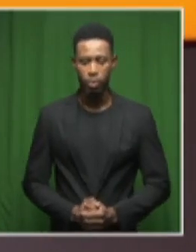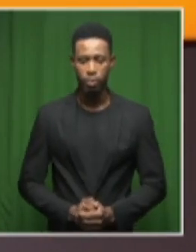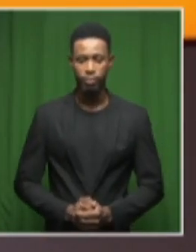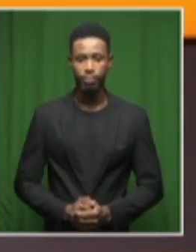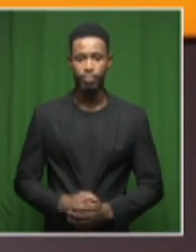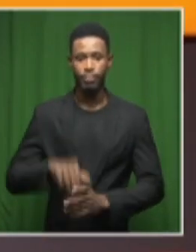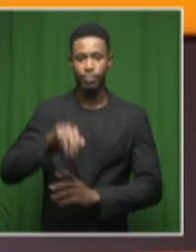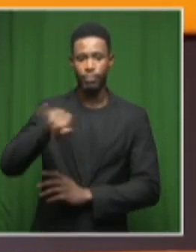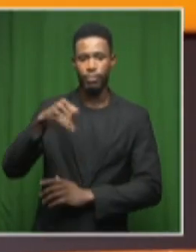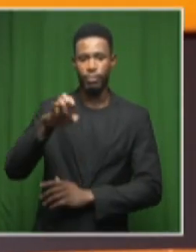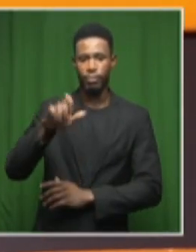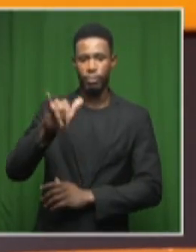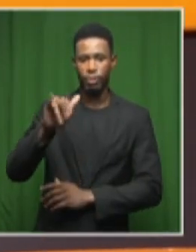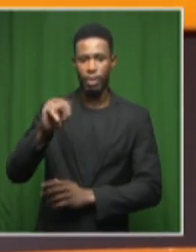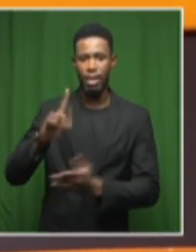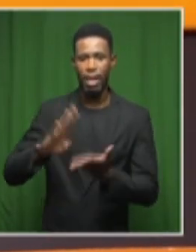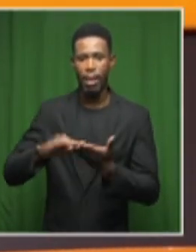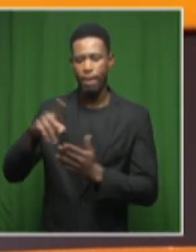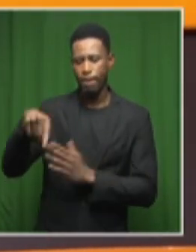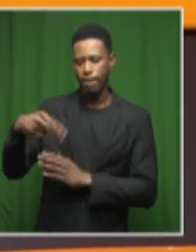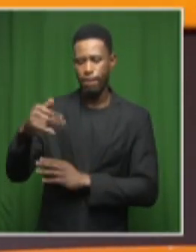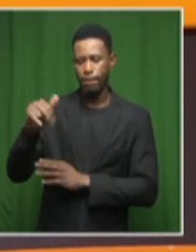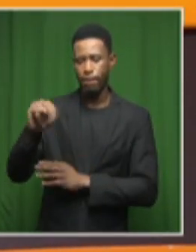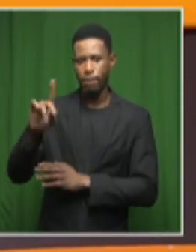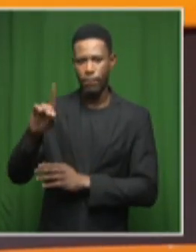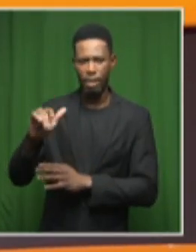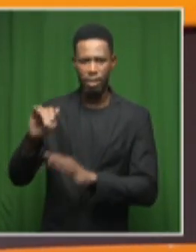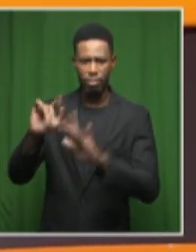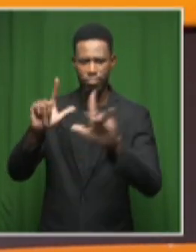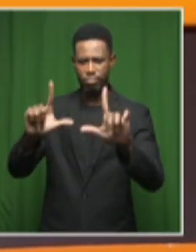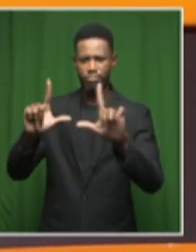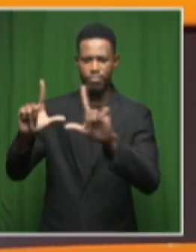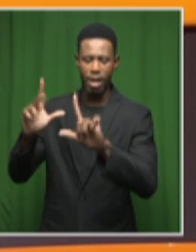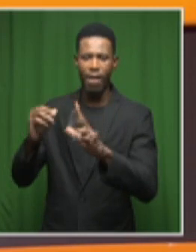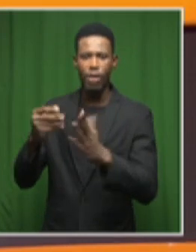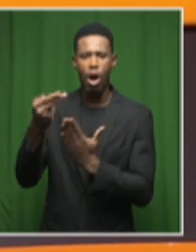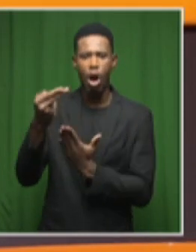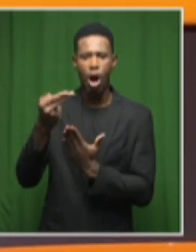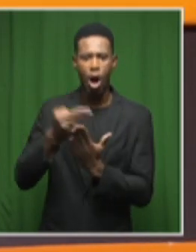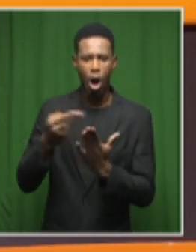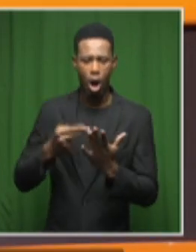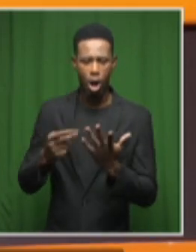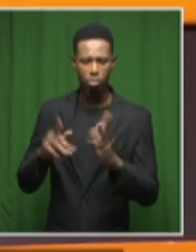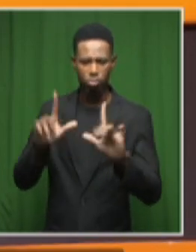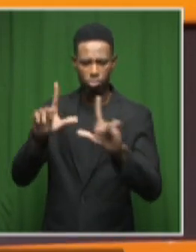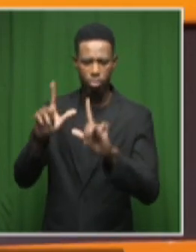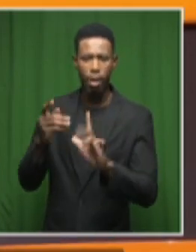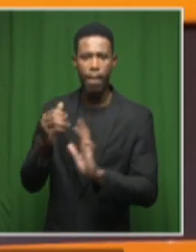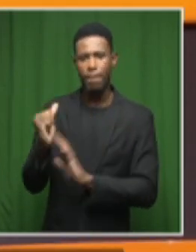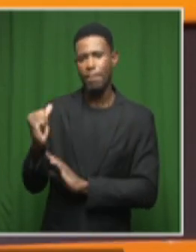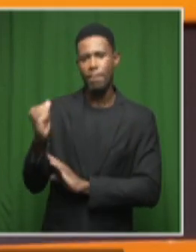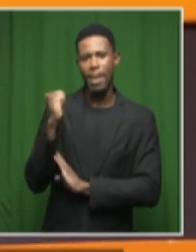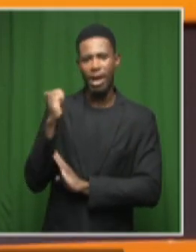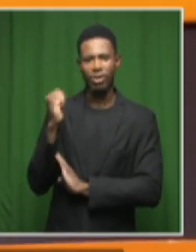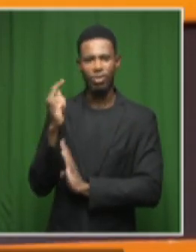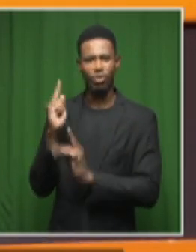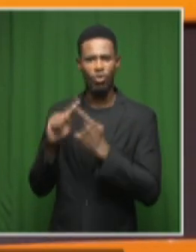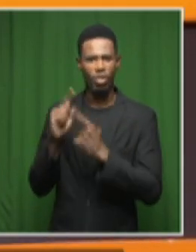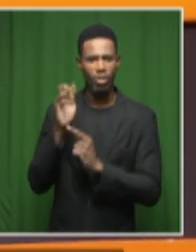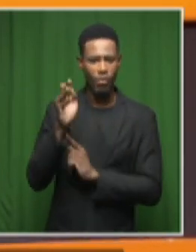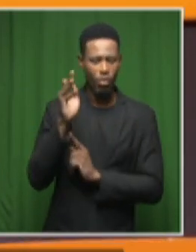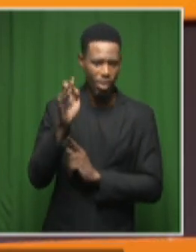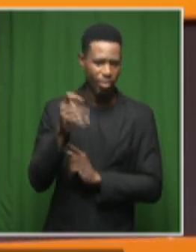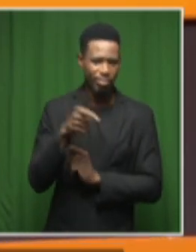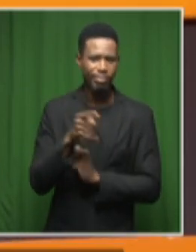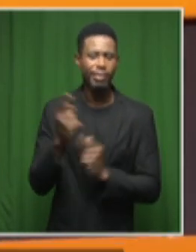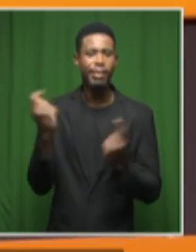Jeleni Phindi Gallery will be hosting an art auction titled Back to the Future on the 28th of November. The event aims to celebrate